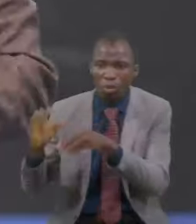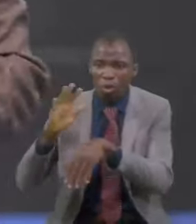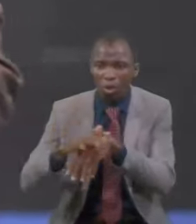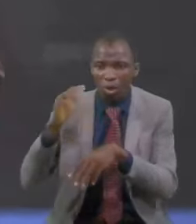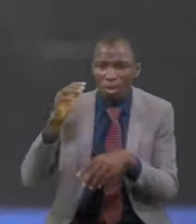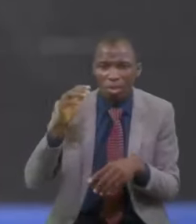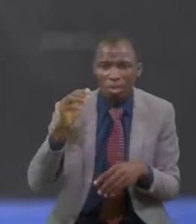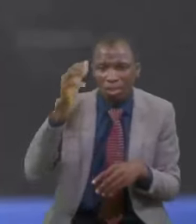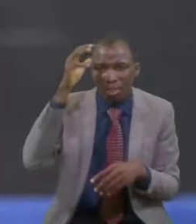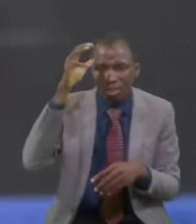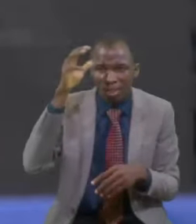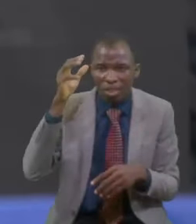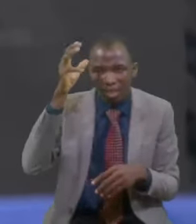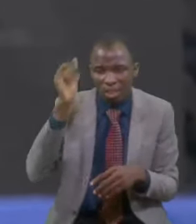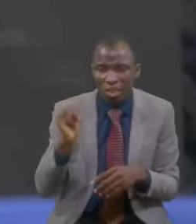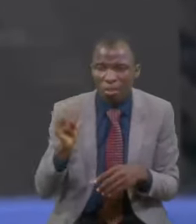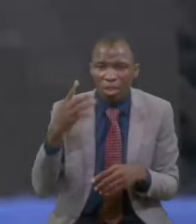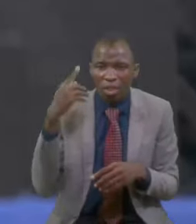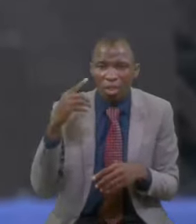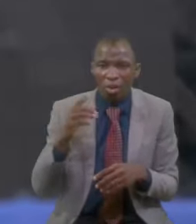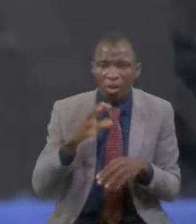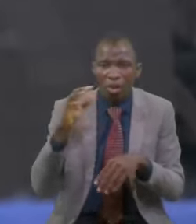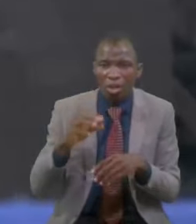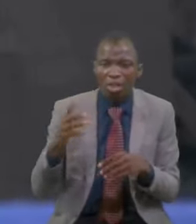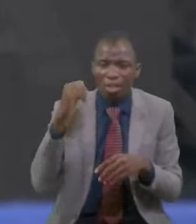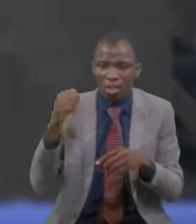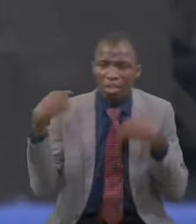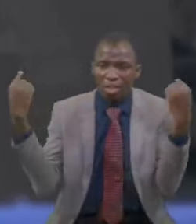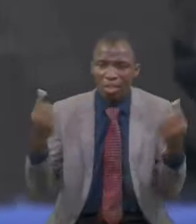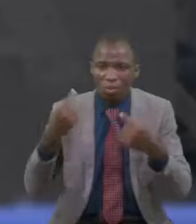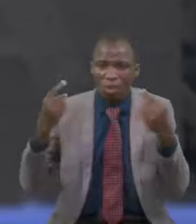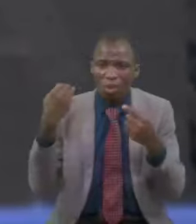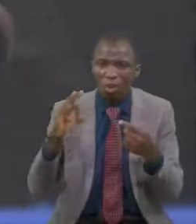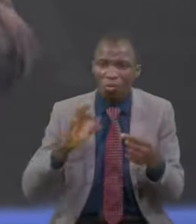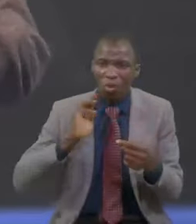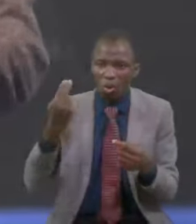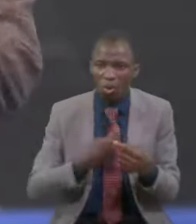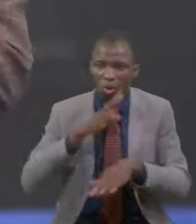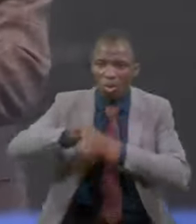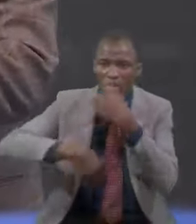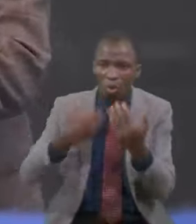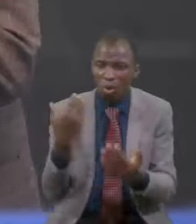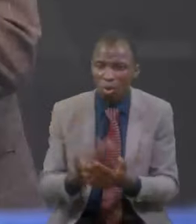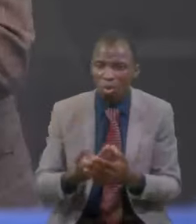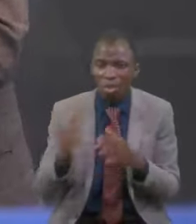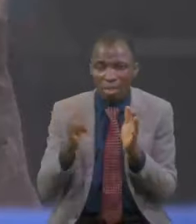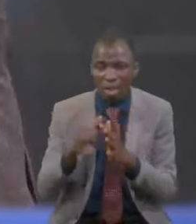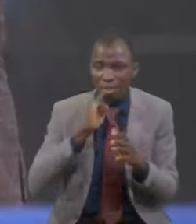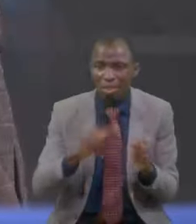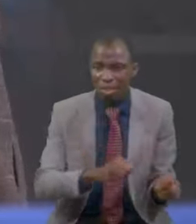the iniquity of us all. That's the transfer. The Lord